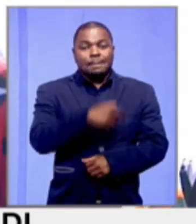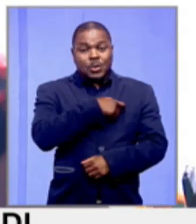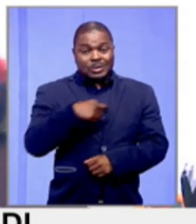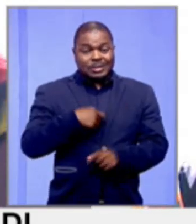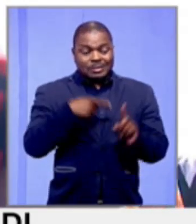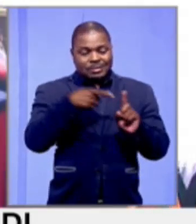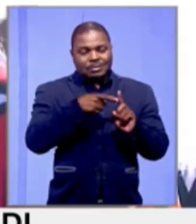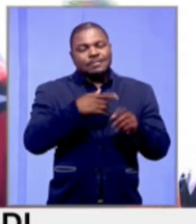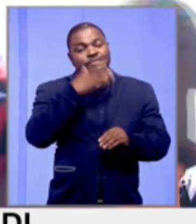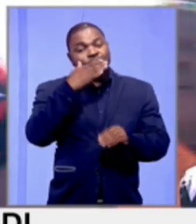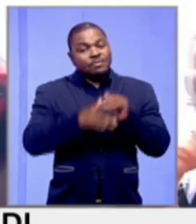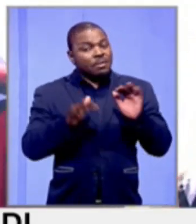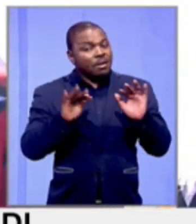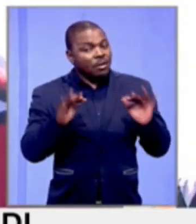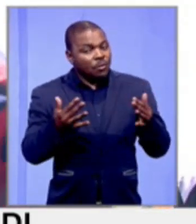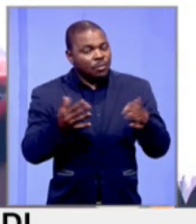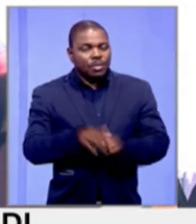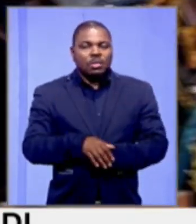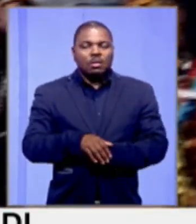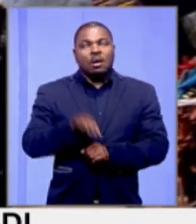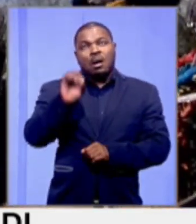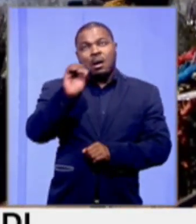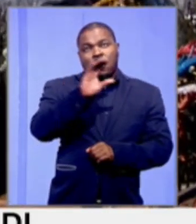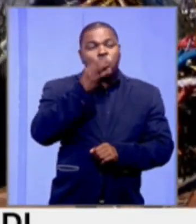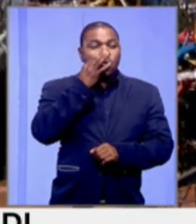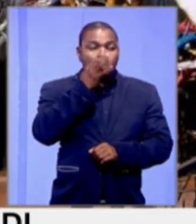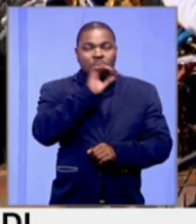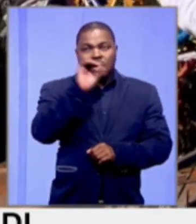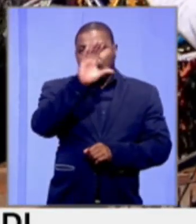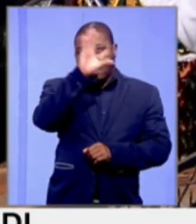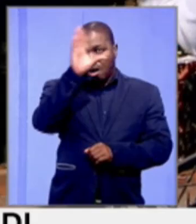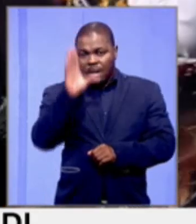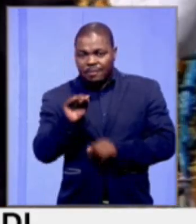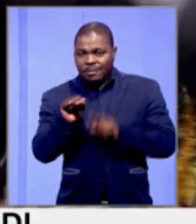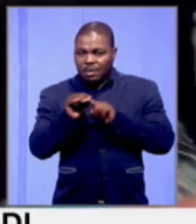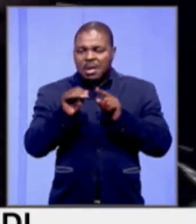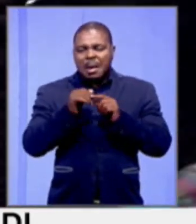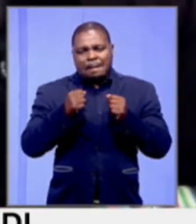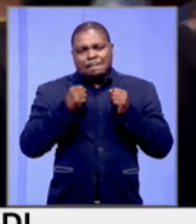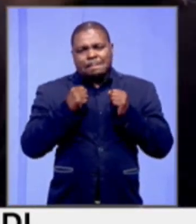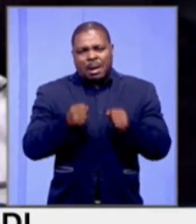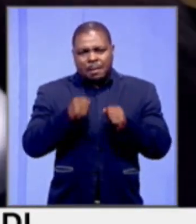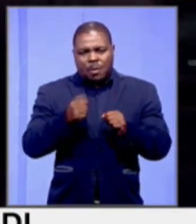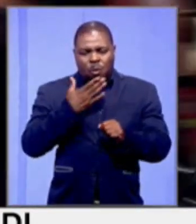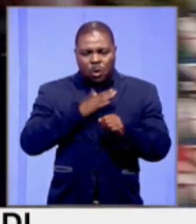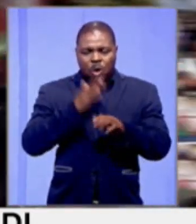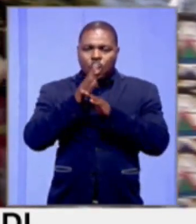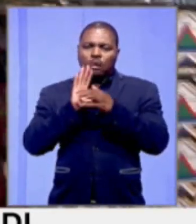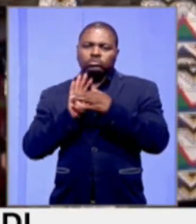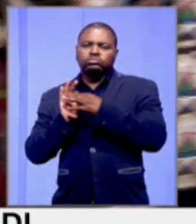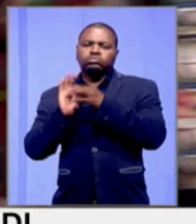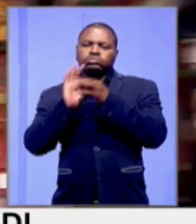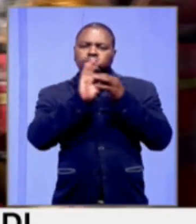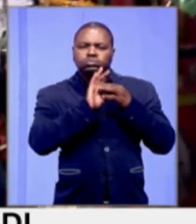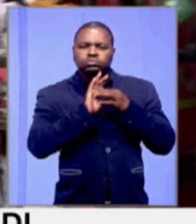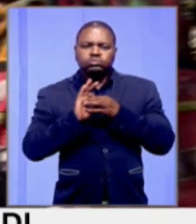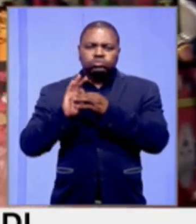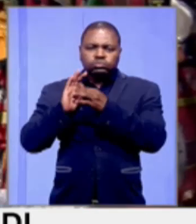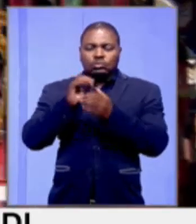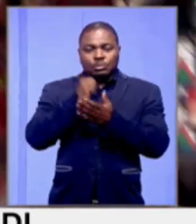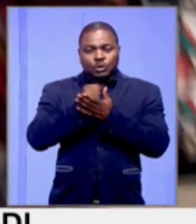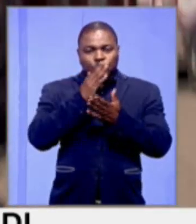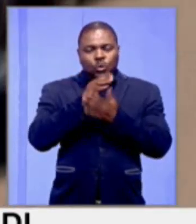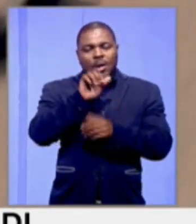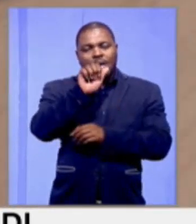Moporesidente o phethile ka gore kontinente e tswela pele go matlafatsa tsela ya tšhomišano ka maikemišetso a molao wa